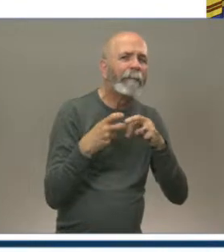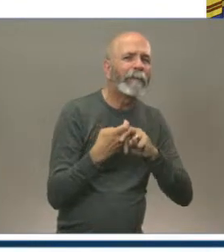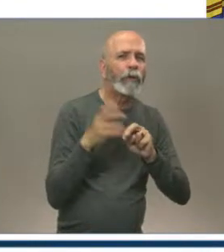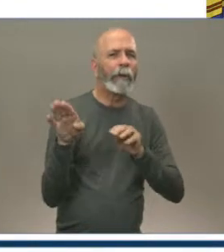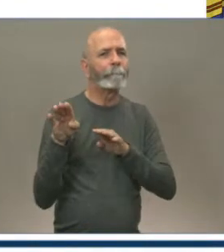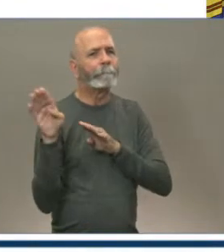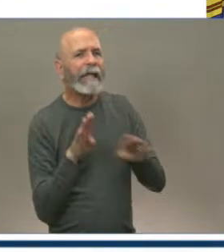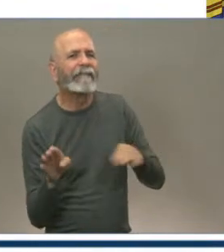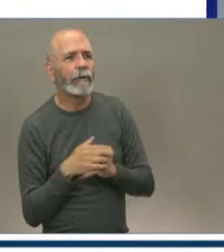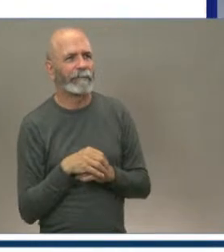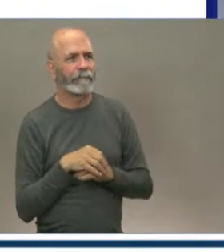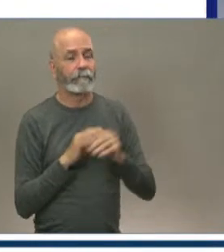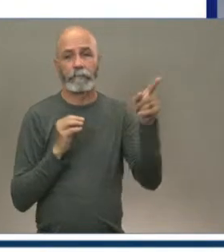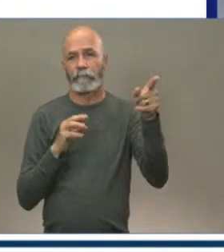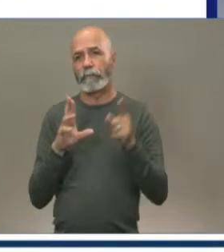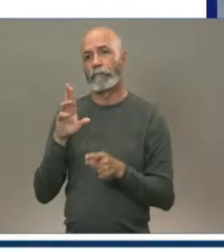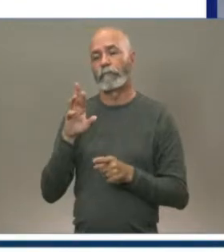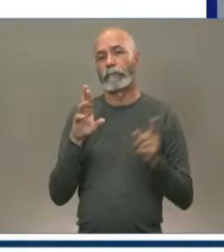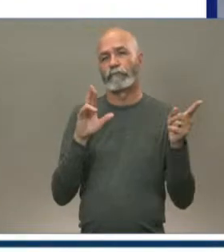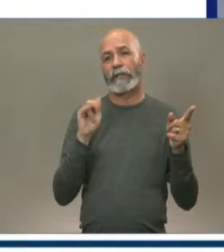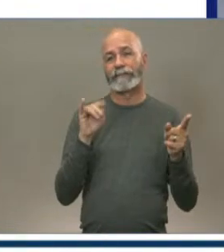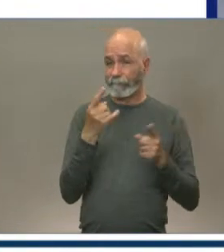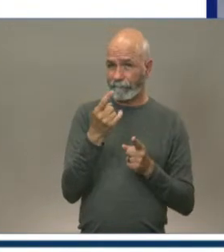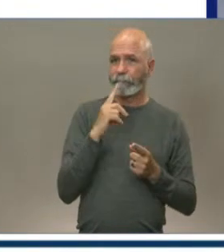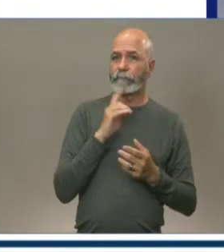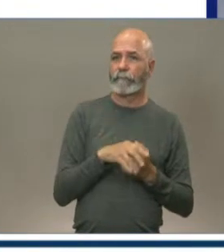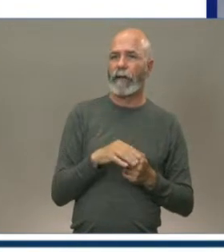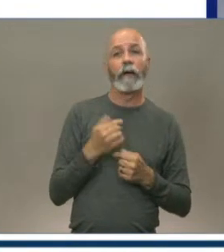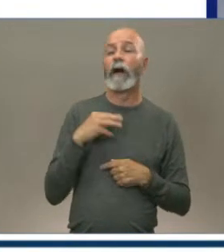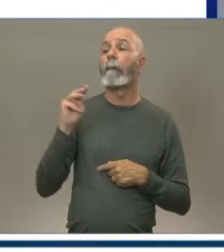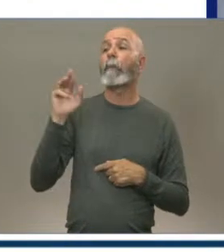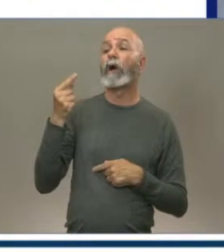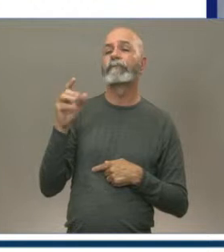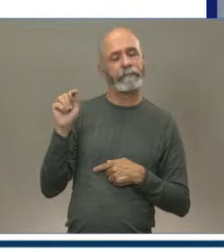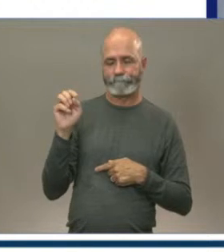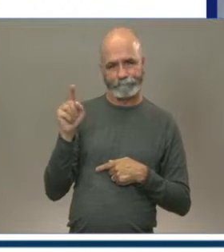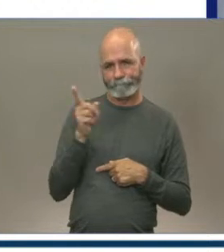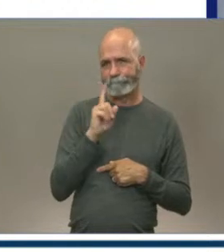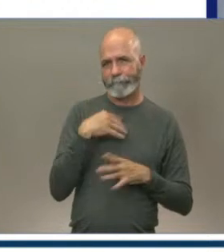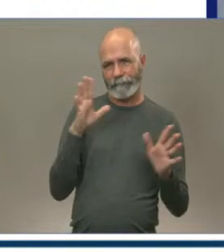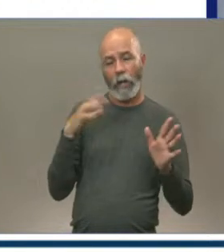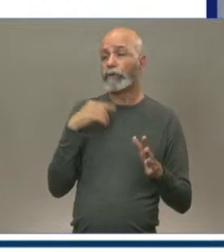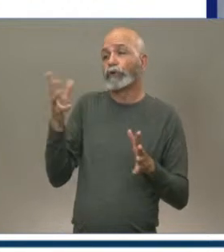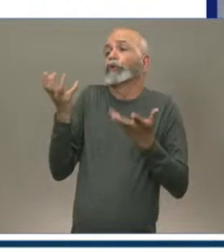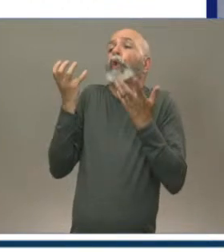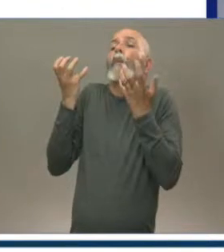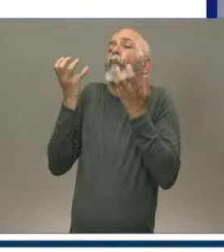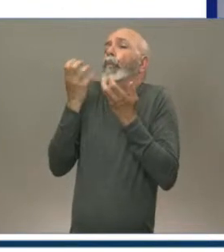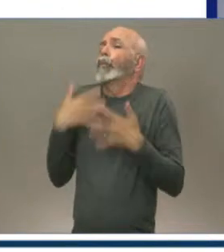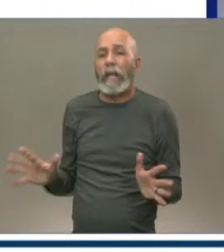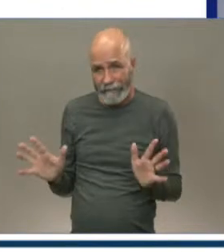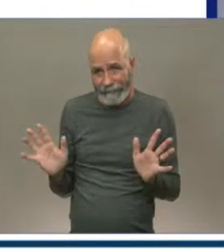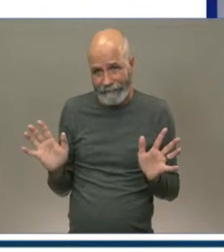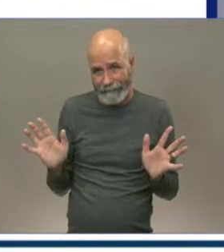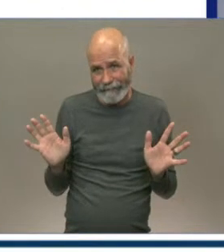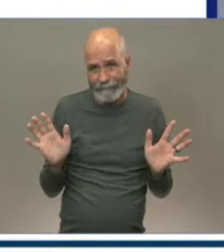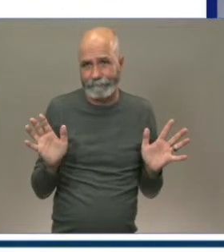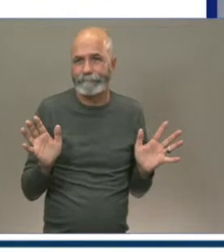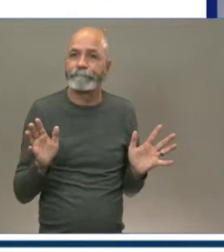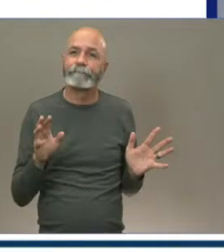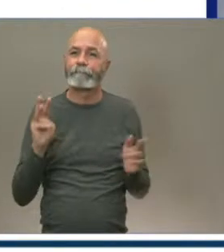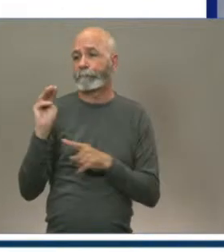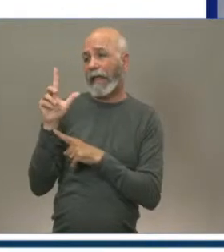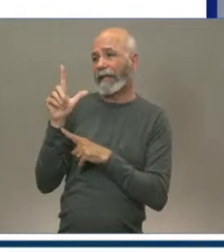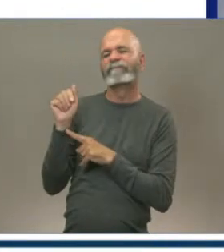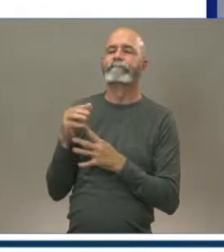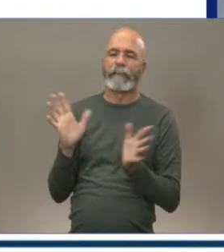No, Margaret brought forward, she said that she did not want to continue to be in MLA. She looked